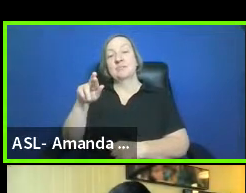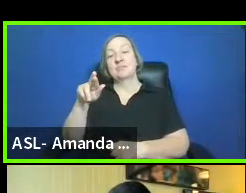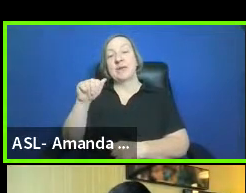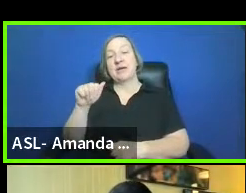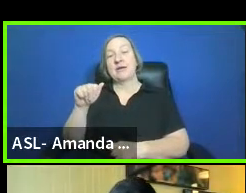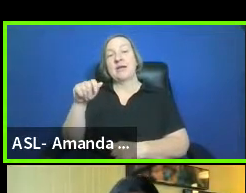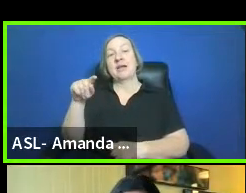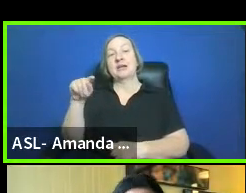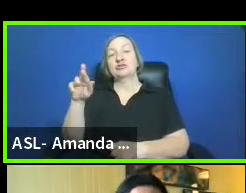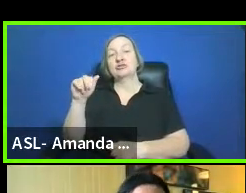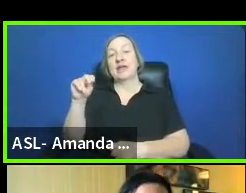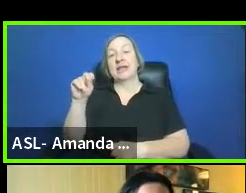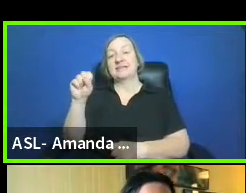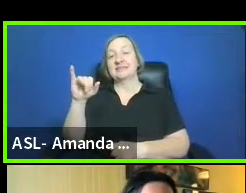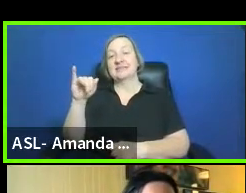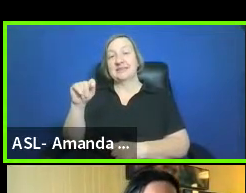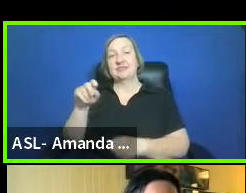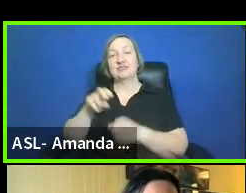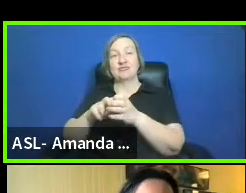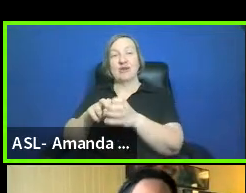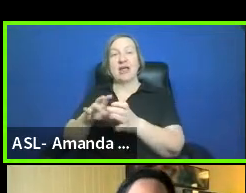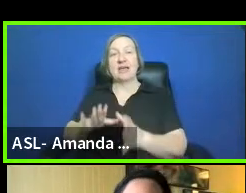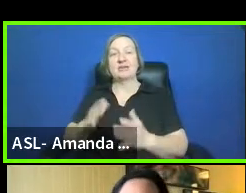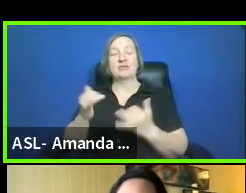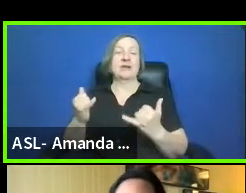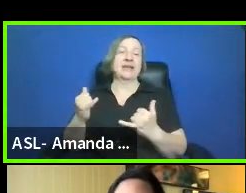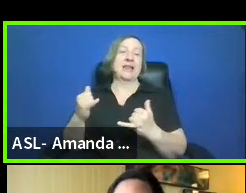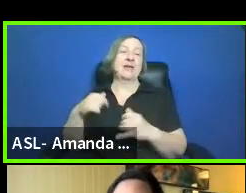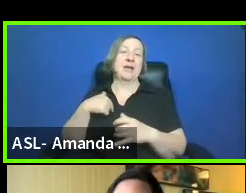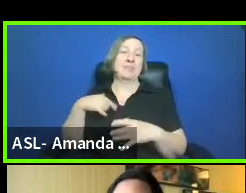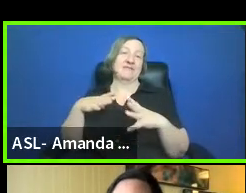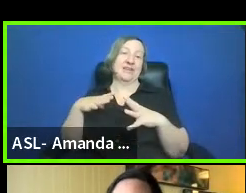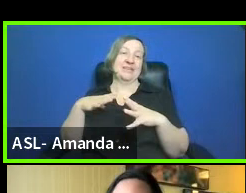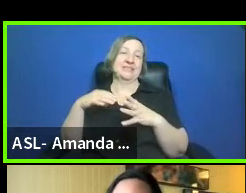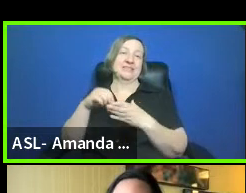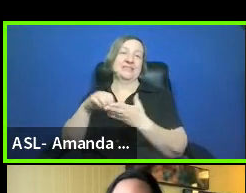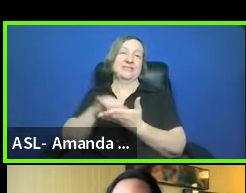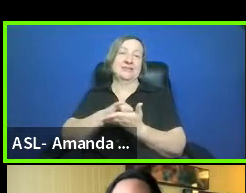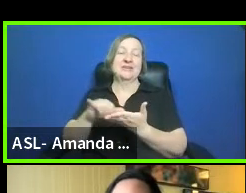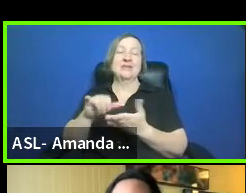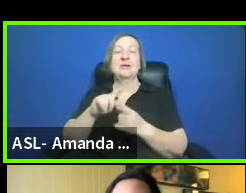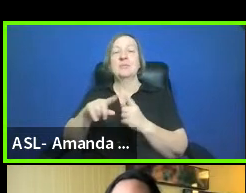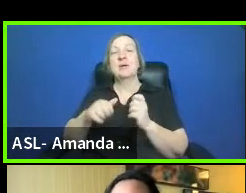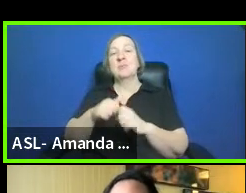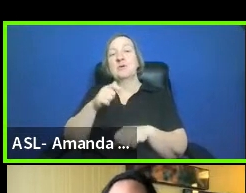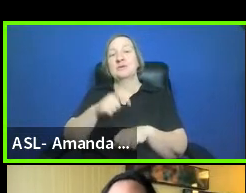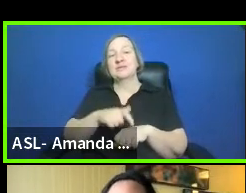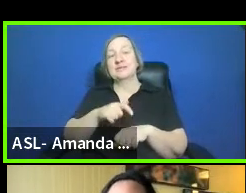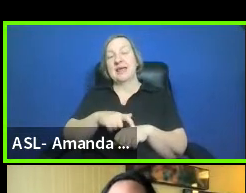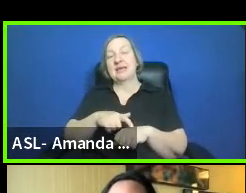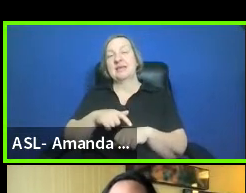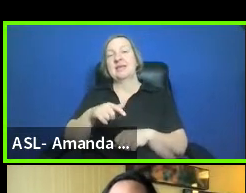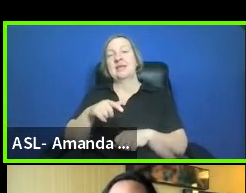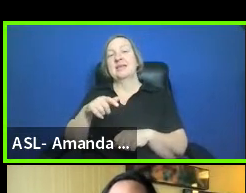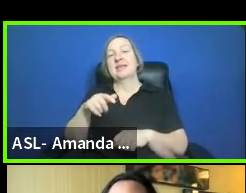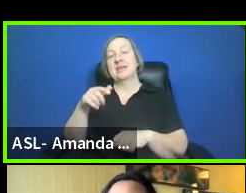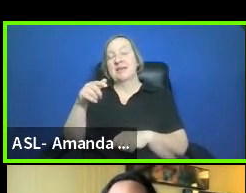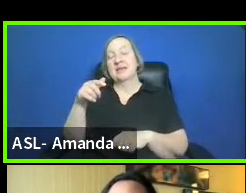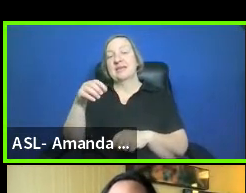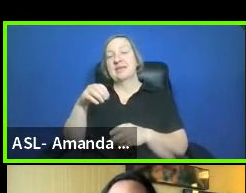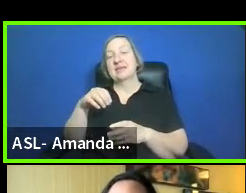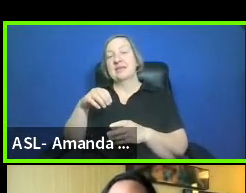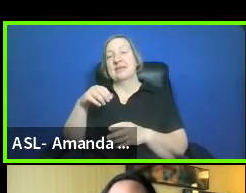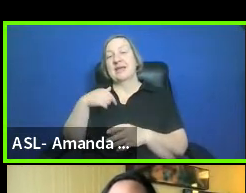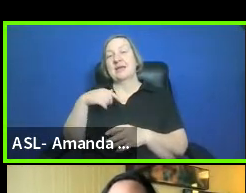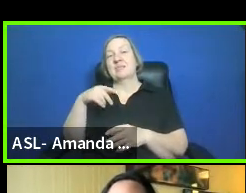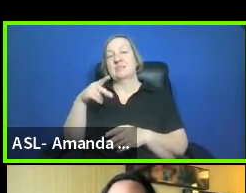rider, although right now I'm on vacation in New York, but most of the time in Vancouver, I'm a paratransit rider. My first